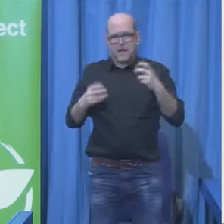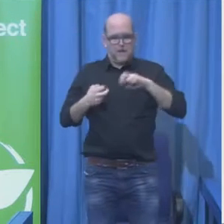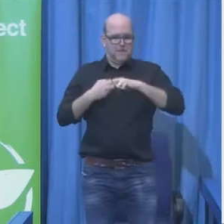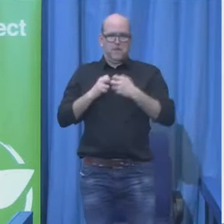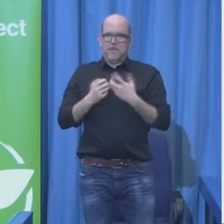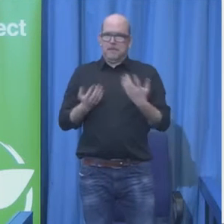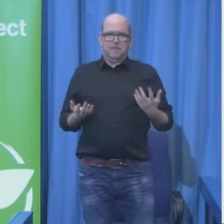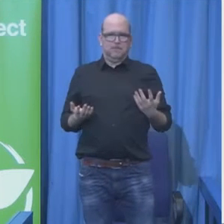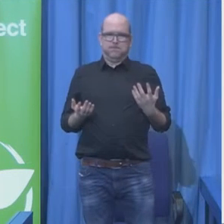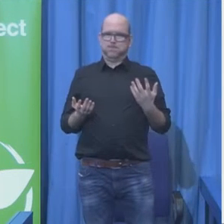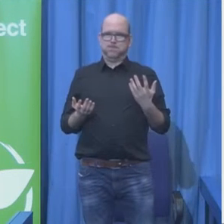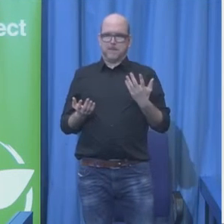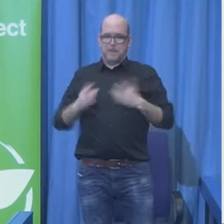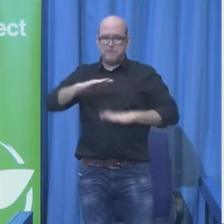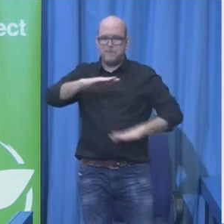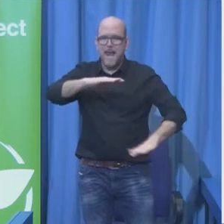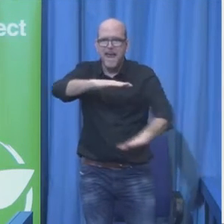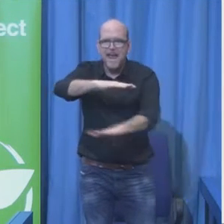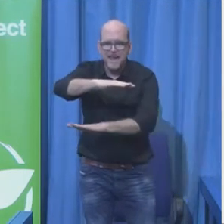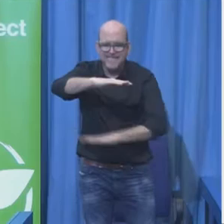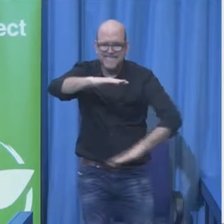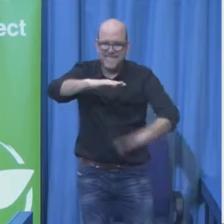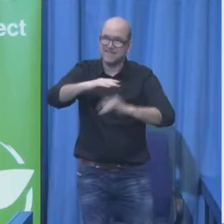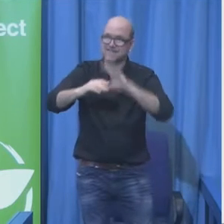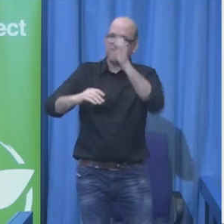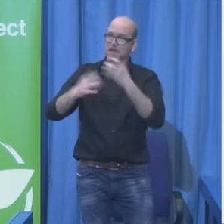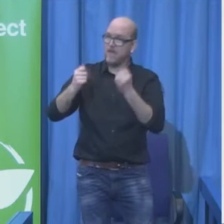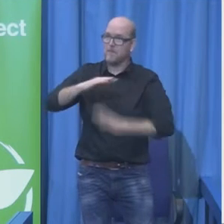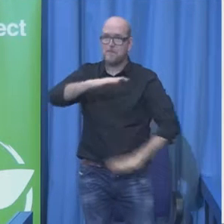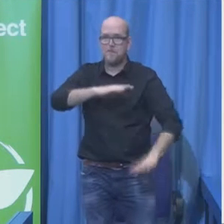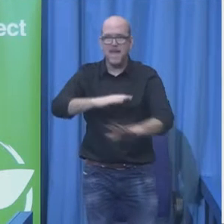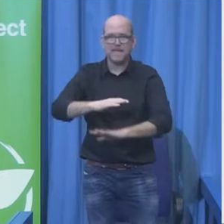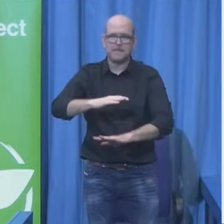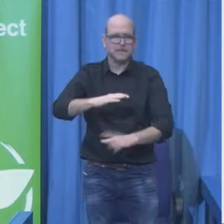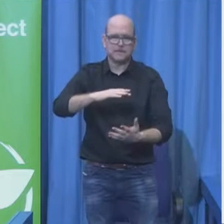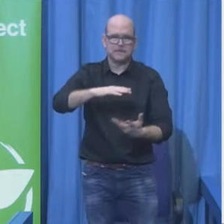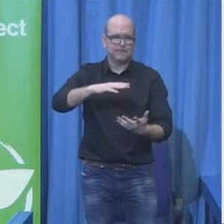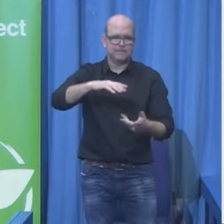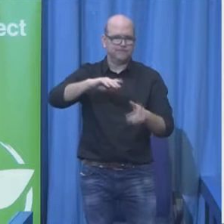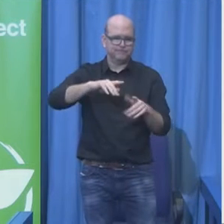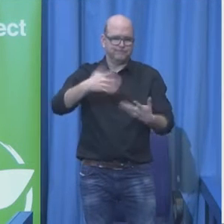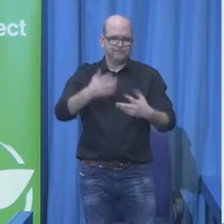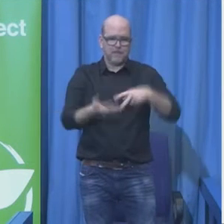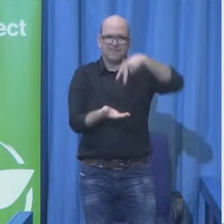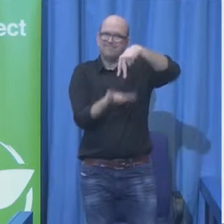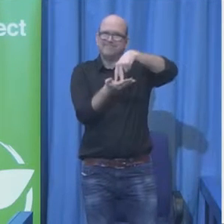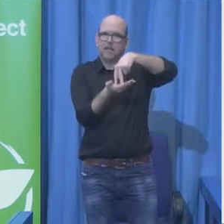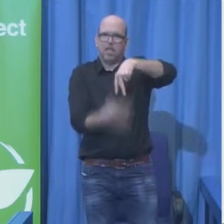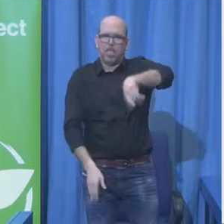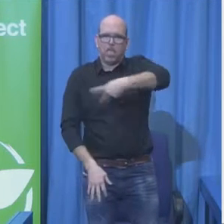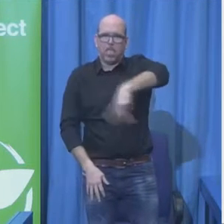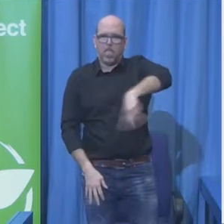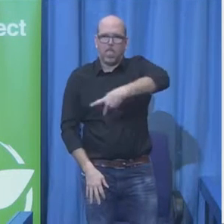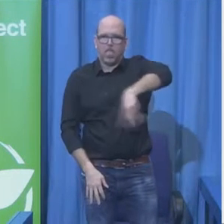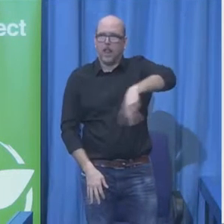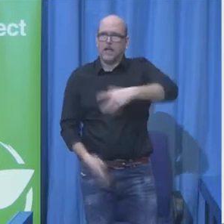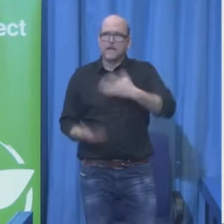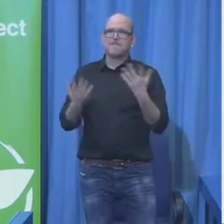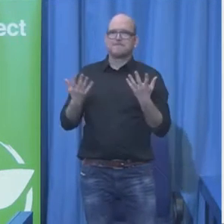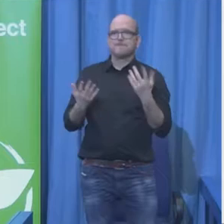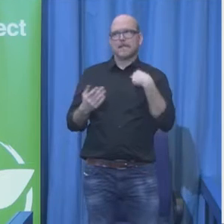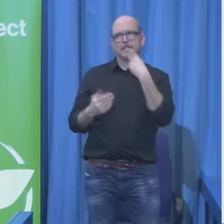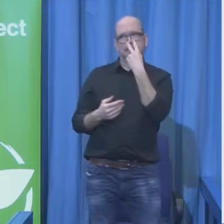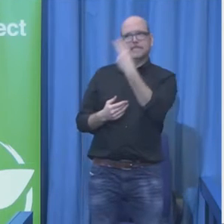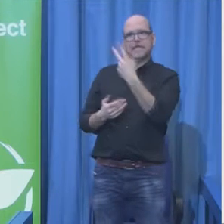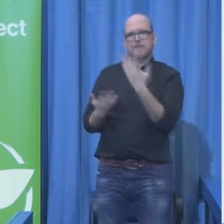Africa, so they can afford to do this. But if you talk about Africa, then it's jobs in the private sector